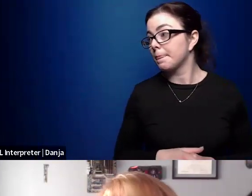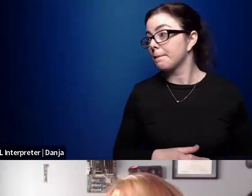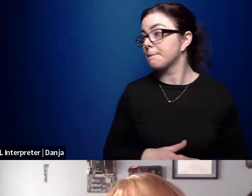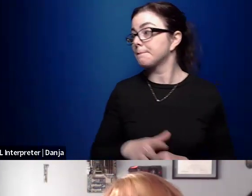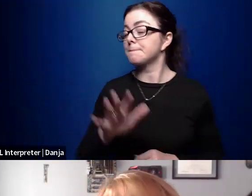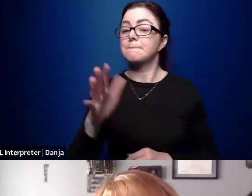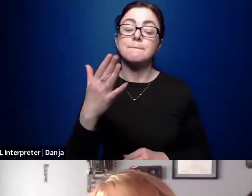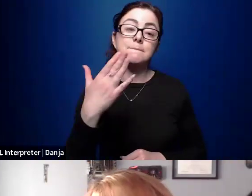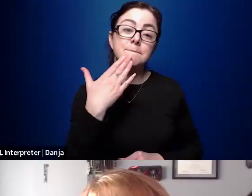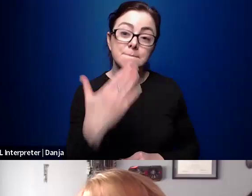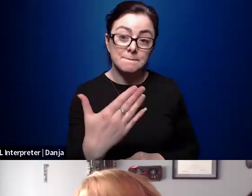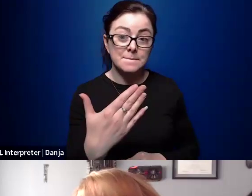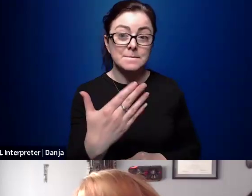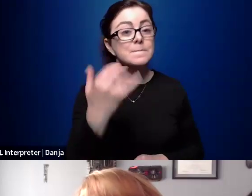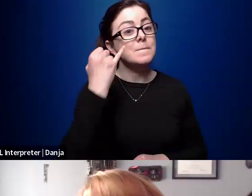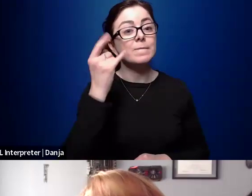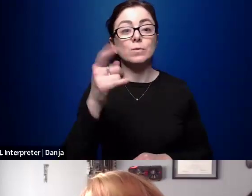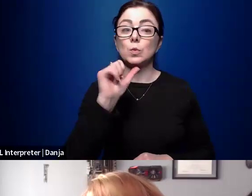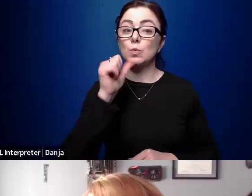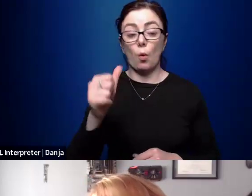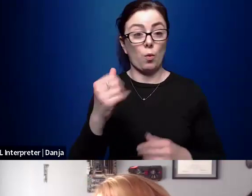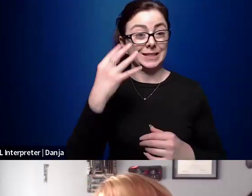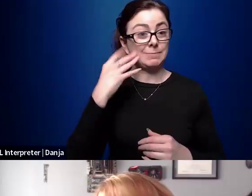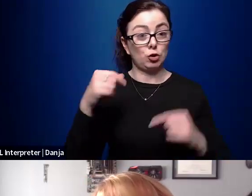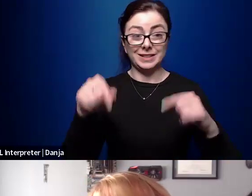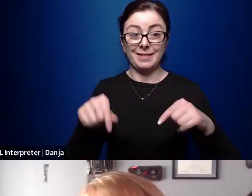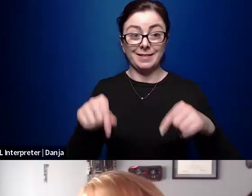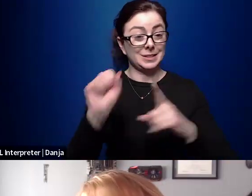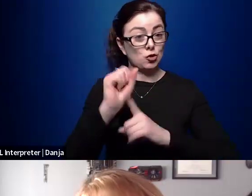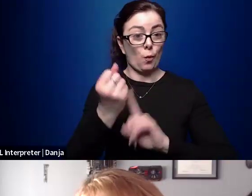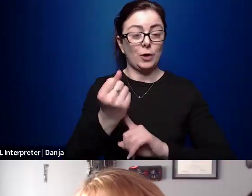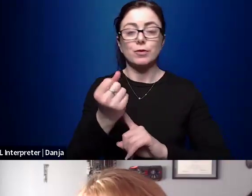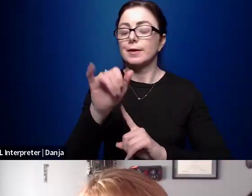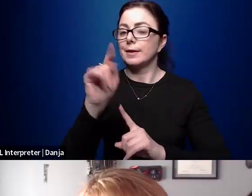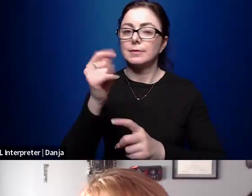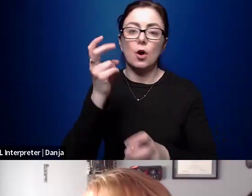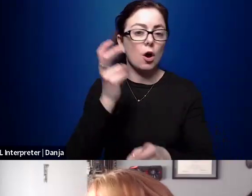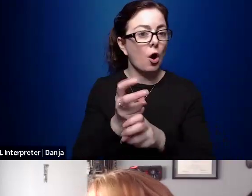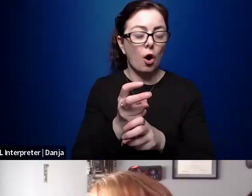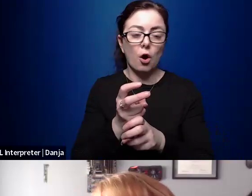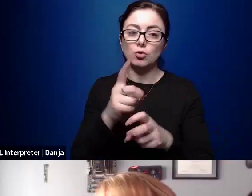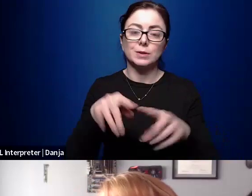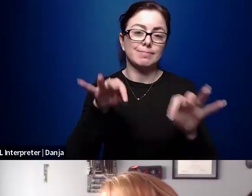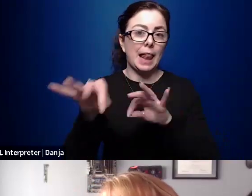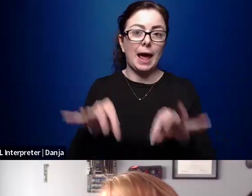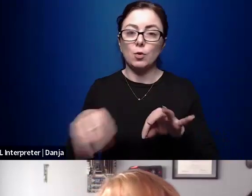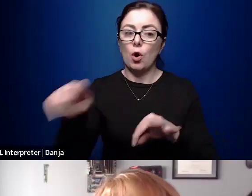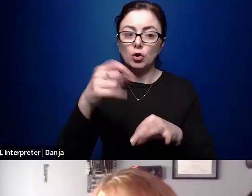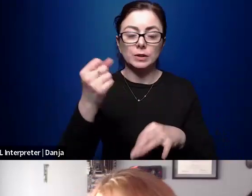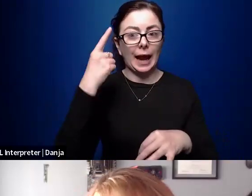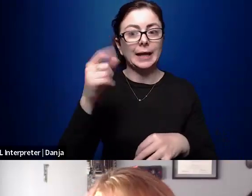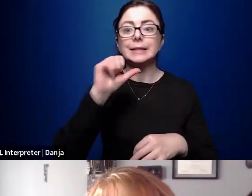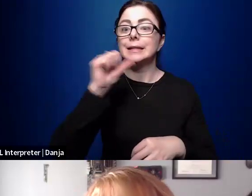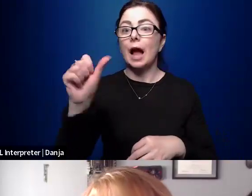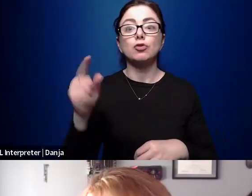on that, like, if you don't live this life, there is no way to understand. Like, it's not just that your child's awake at night, it's that your child who